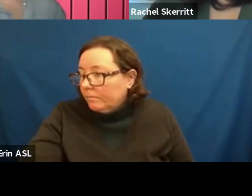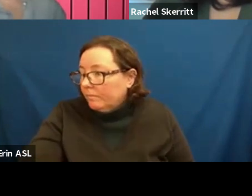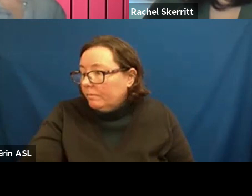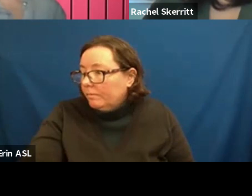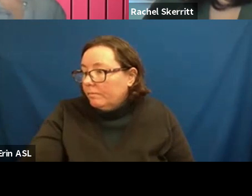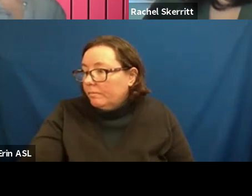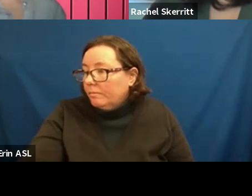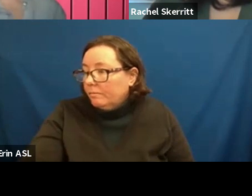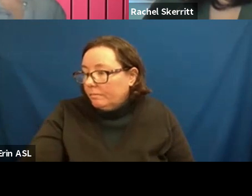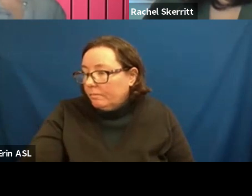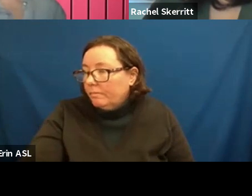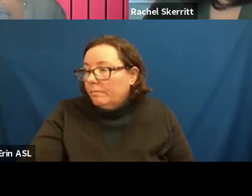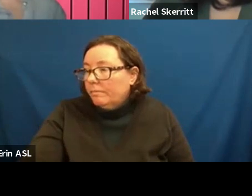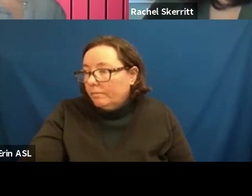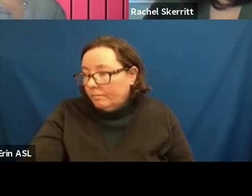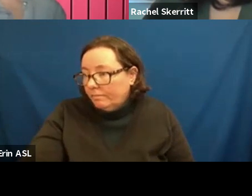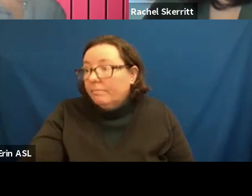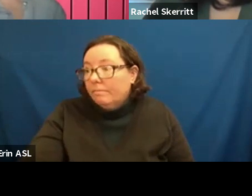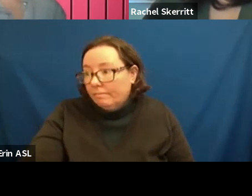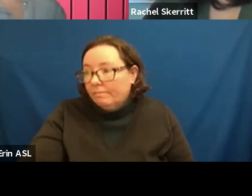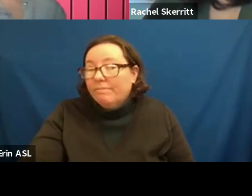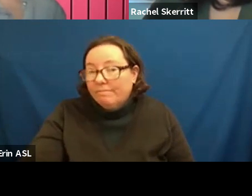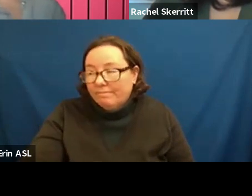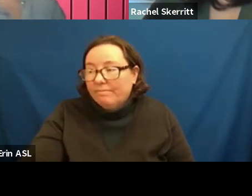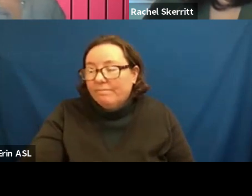Anne, could you unmute yourself?